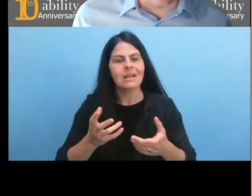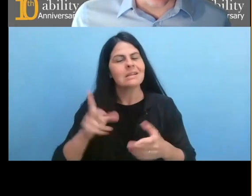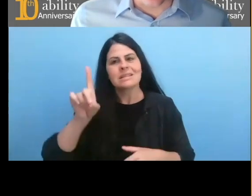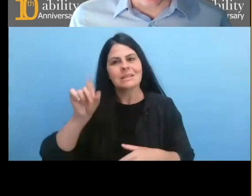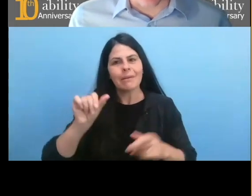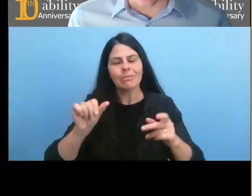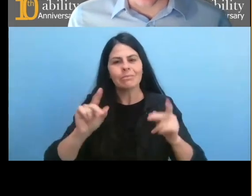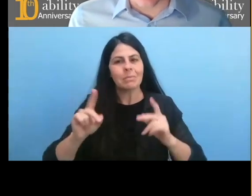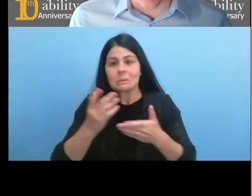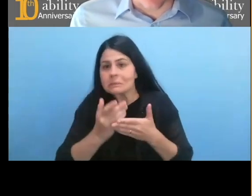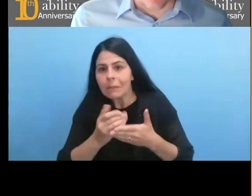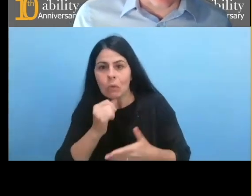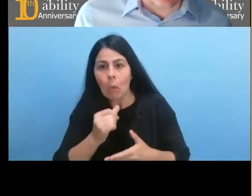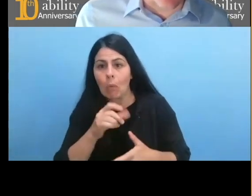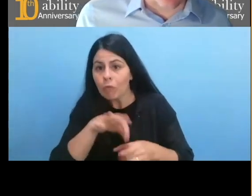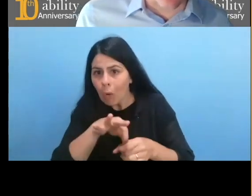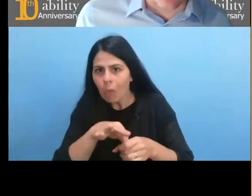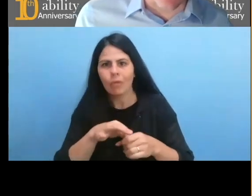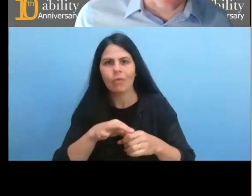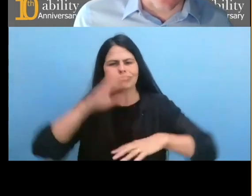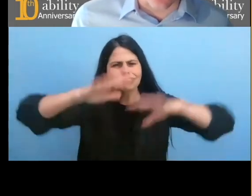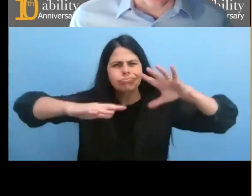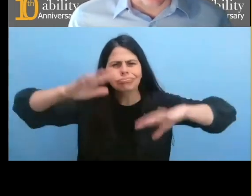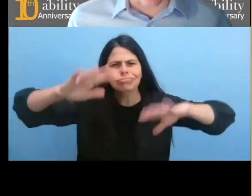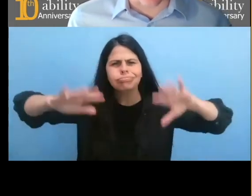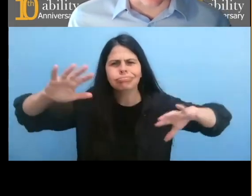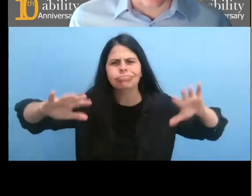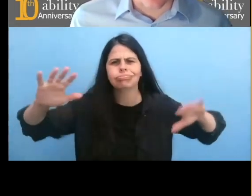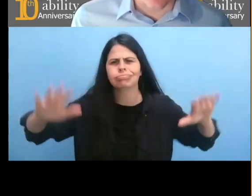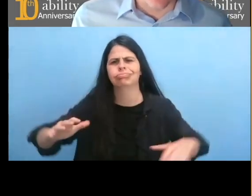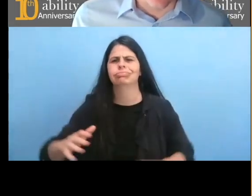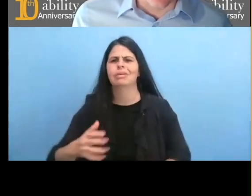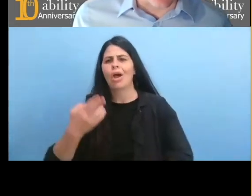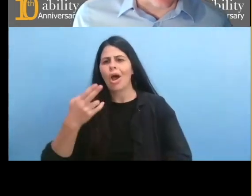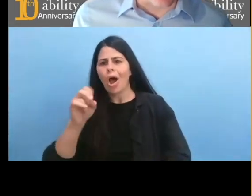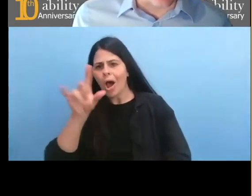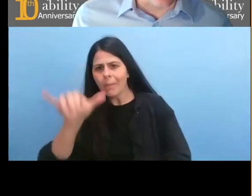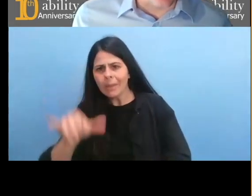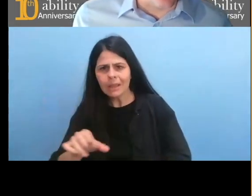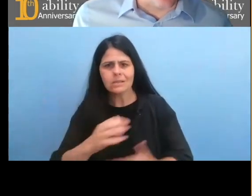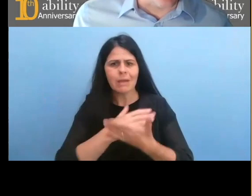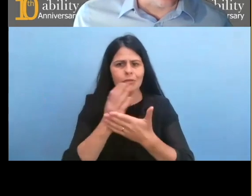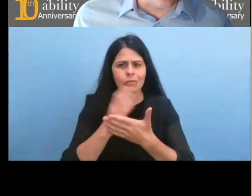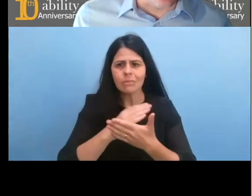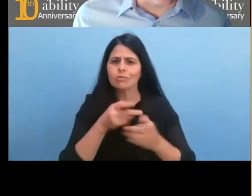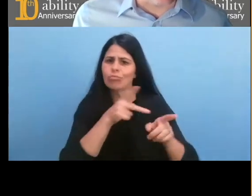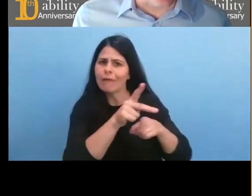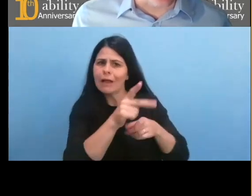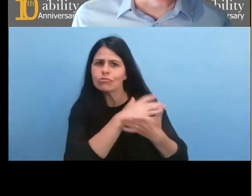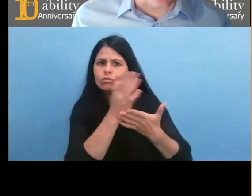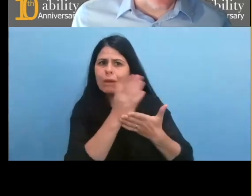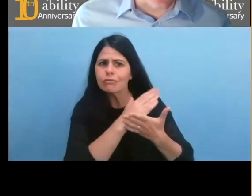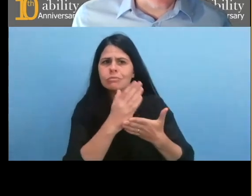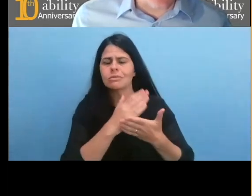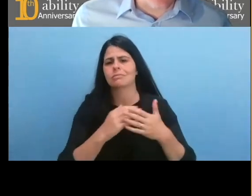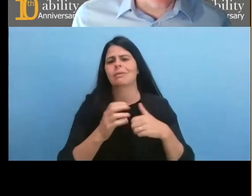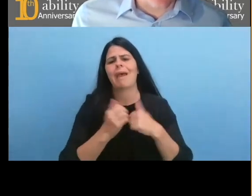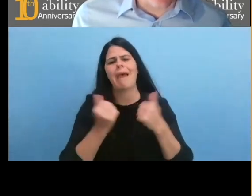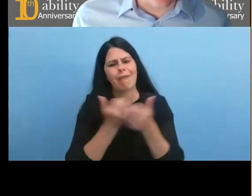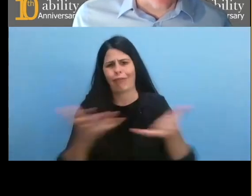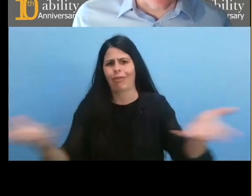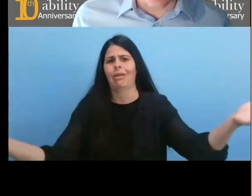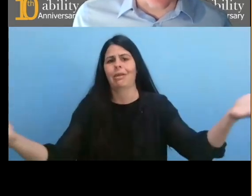the political spectrums, the hobby spectrums, the professional spectrums, and we've knit together the